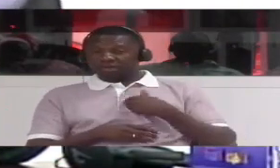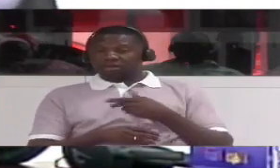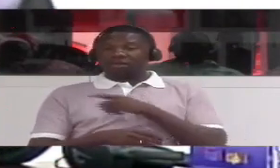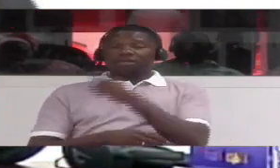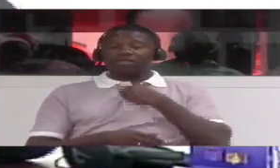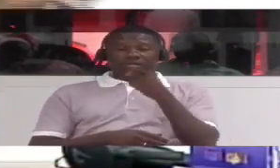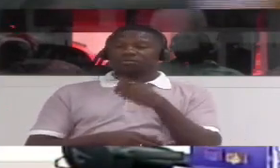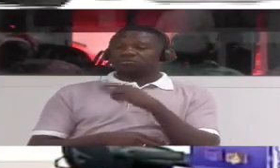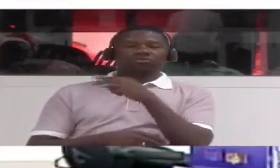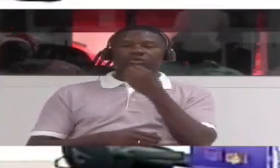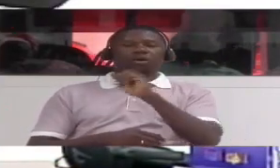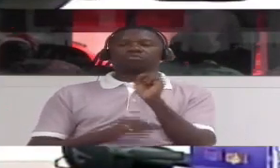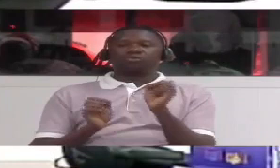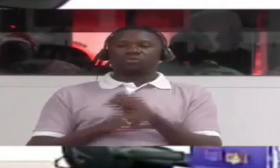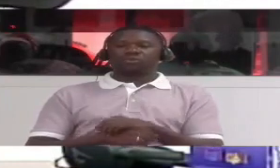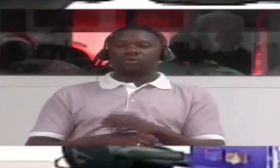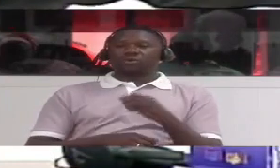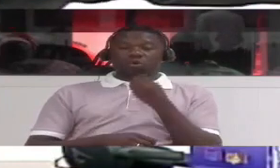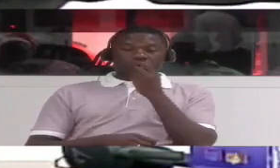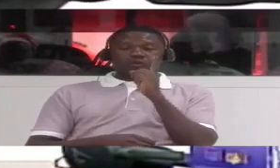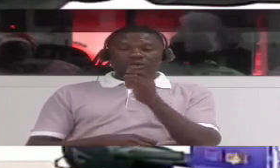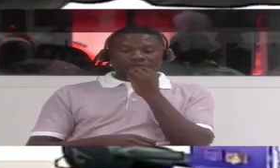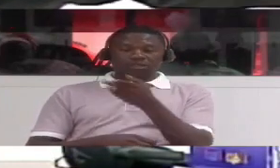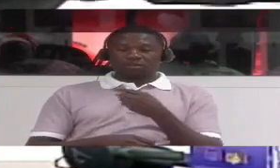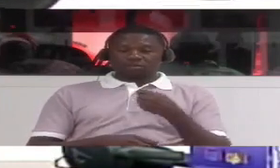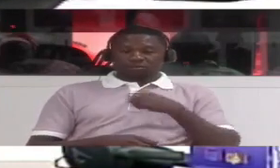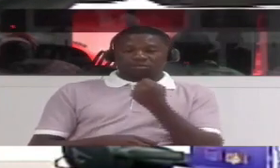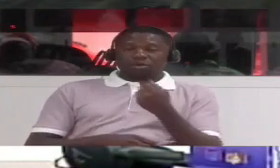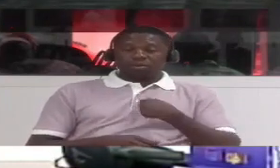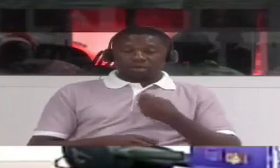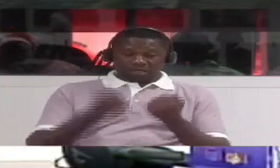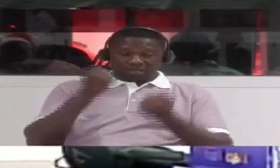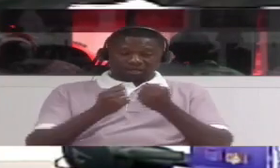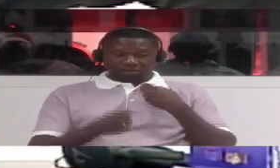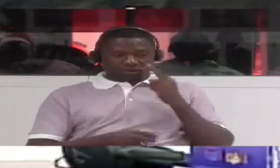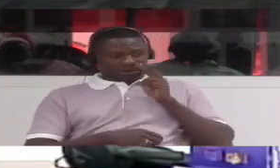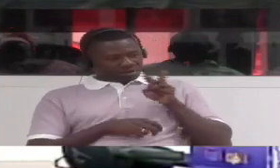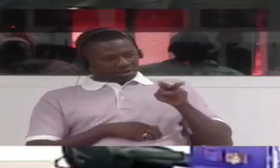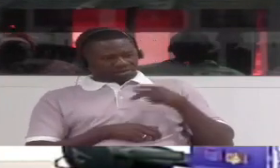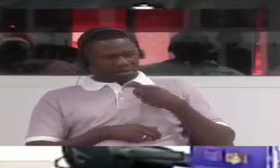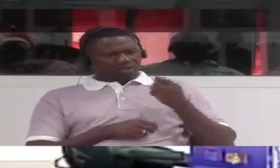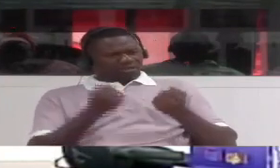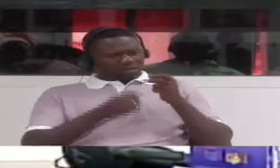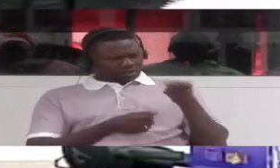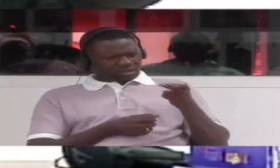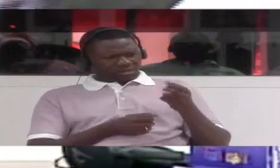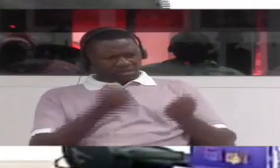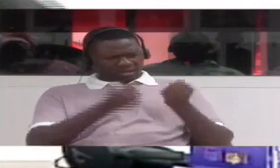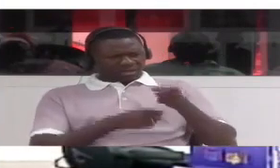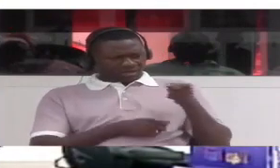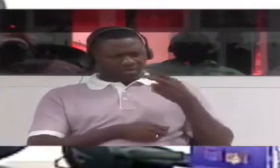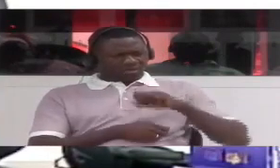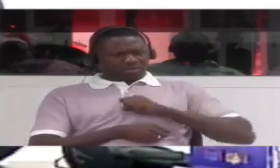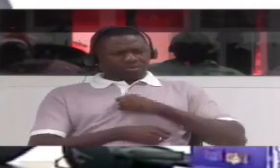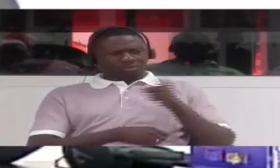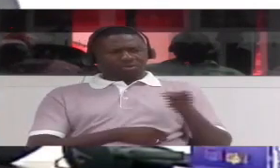there. One of them told them, look, this car right here, because my car could be seen just as you enter. This car belonged to him. So if this car here, he must be here. They